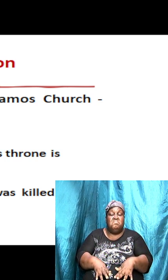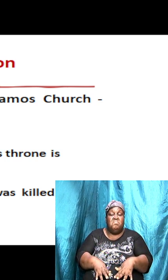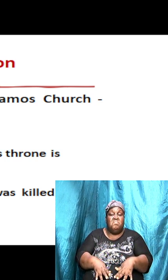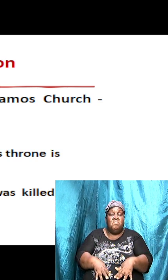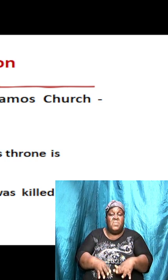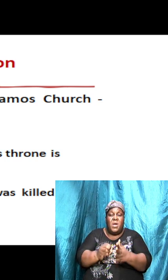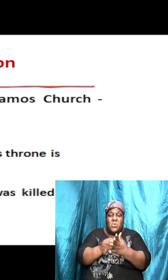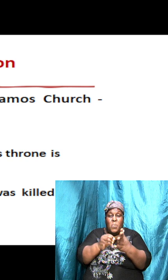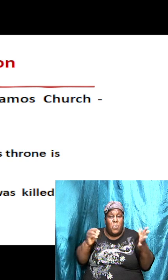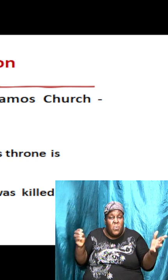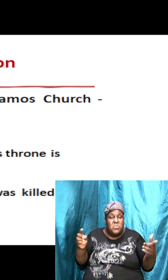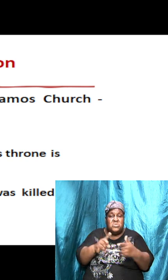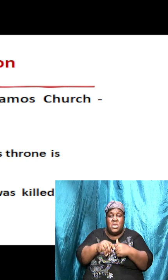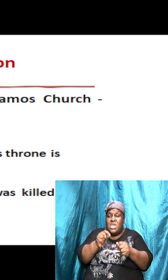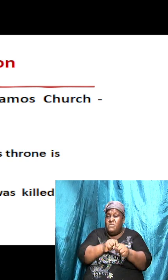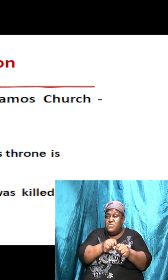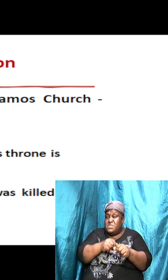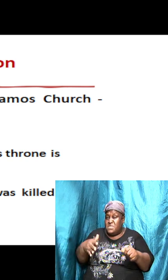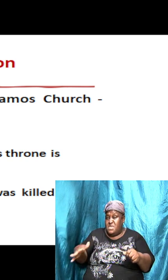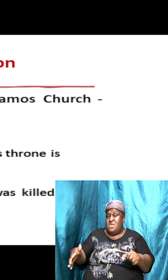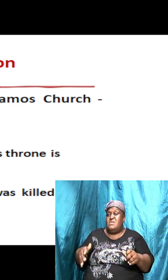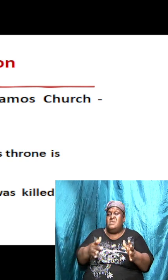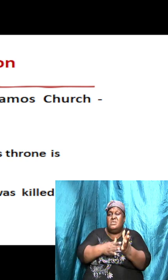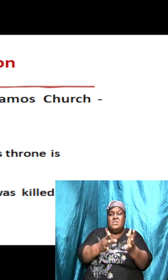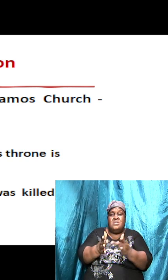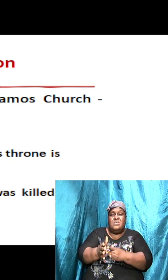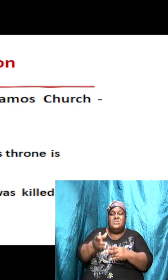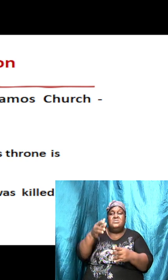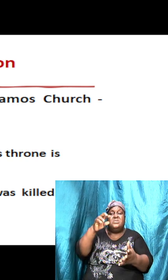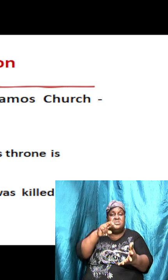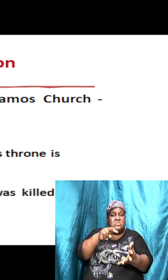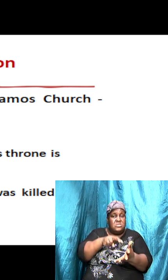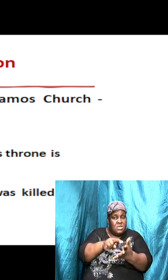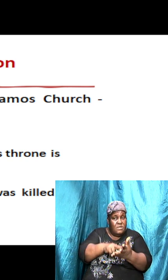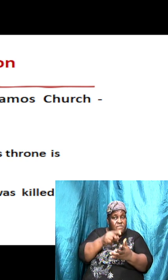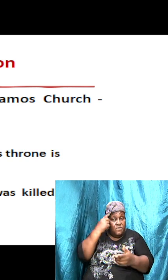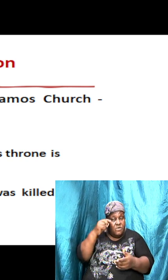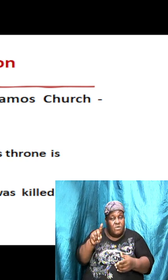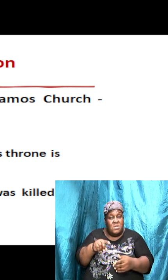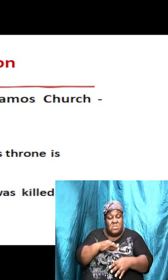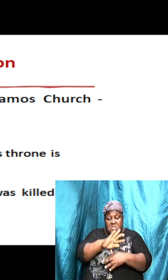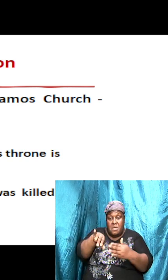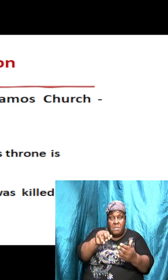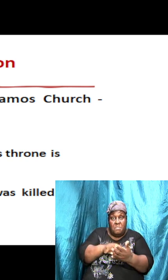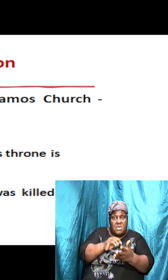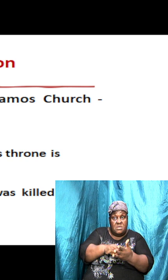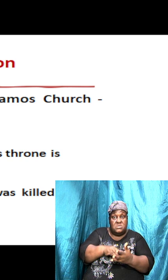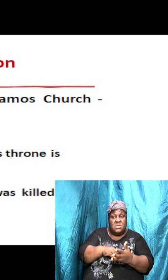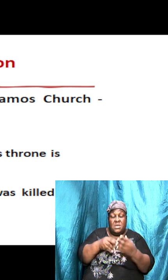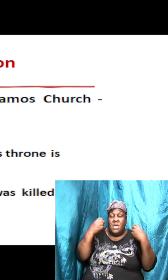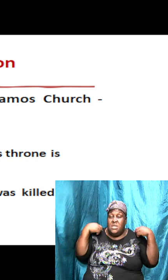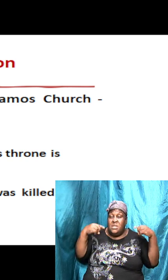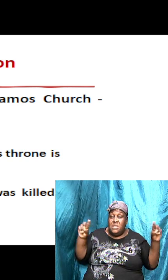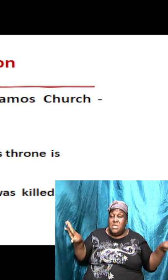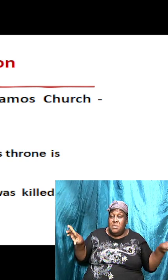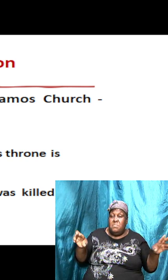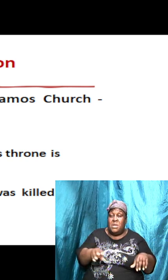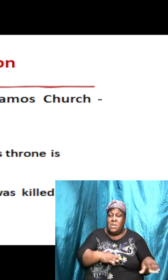for. That church there, in the midst of where they were, and the demonic activities that no